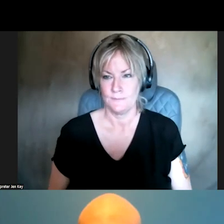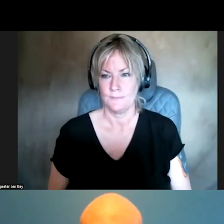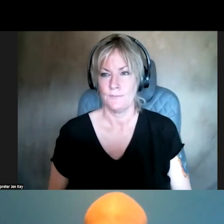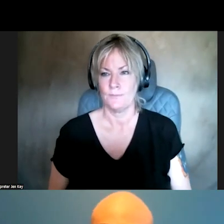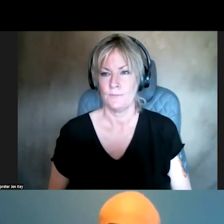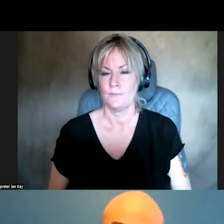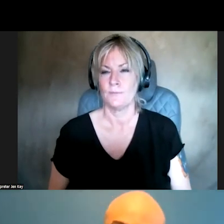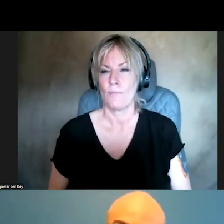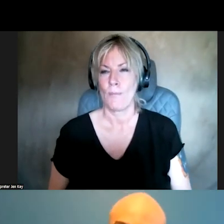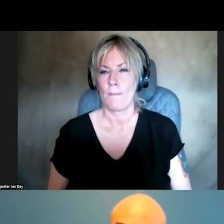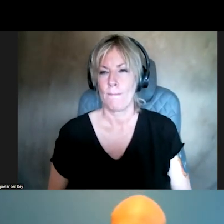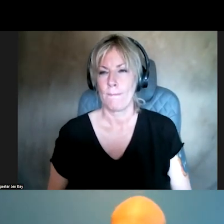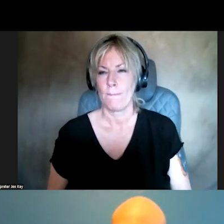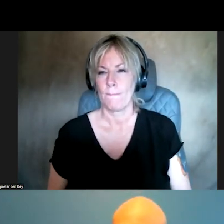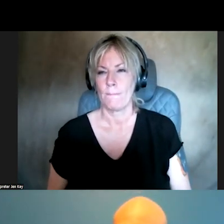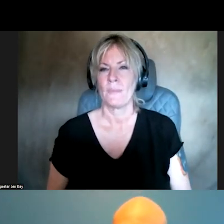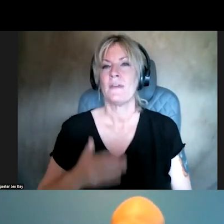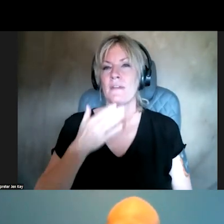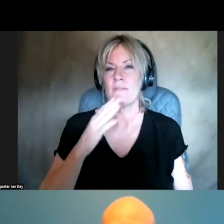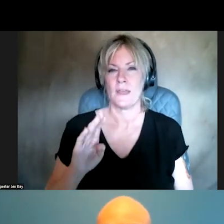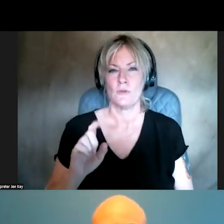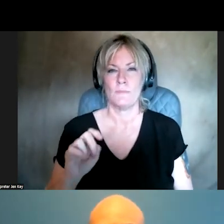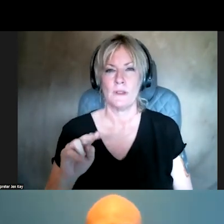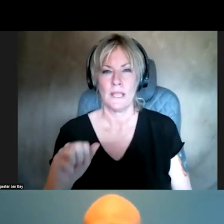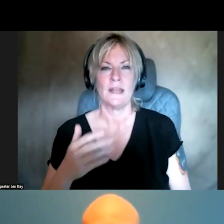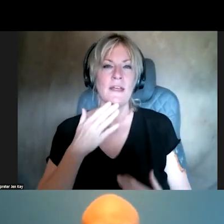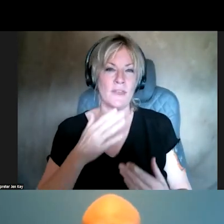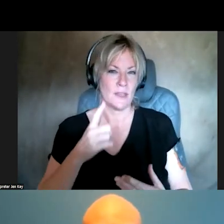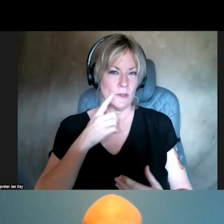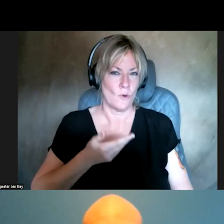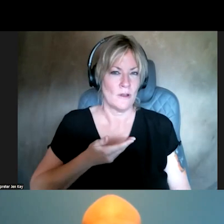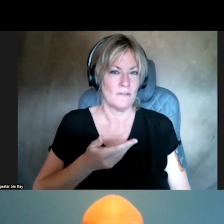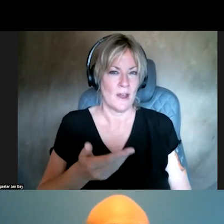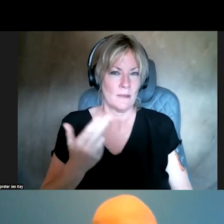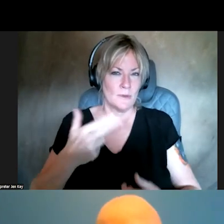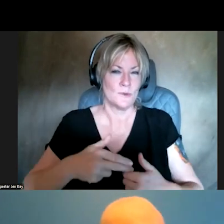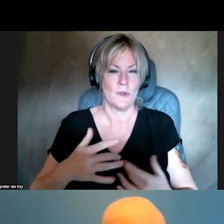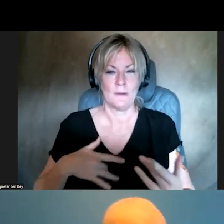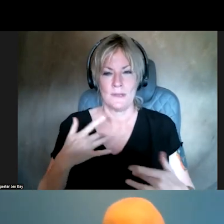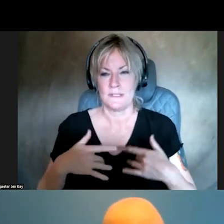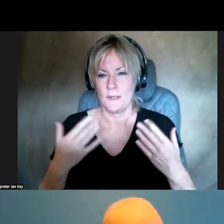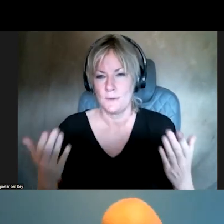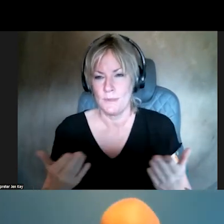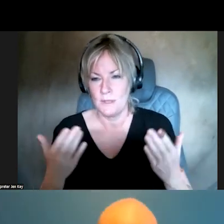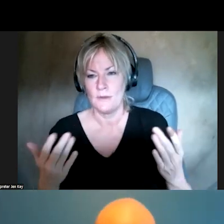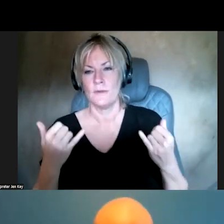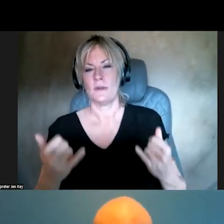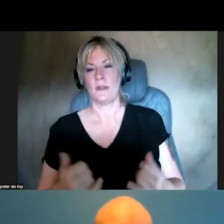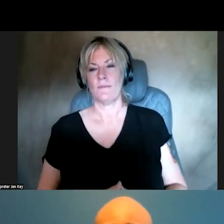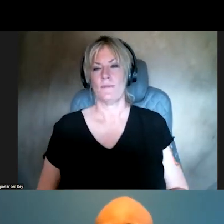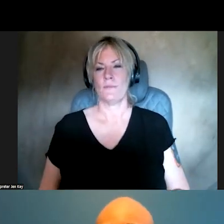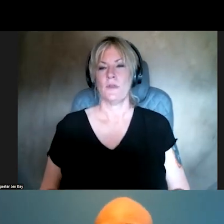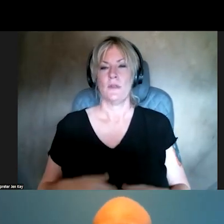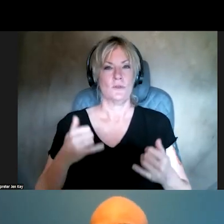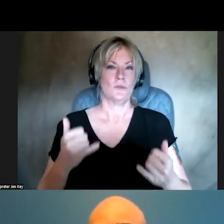Thanks, Belina. Thanks for having me on. I'm really excited to be on today of